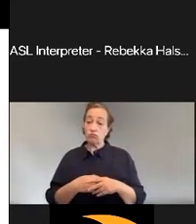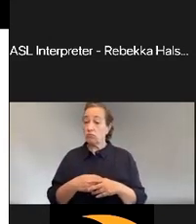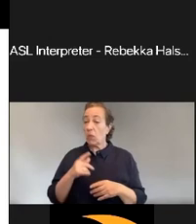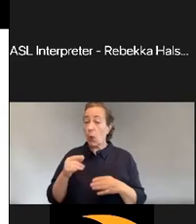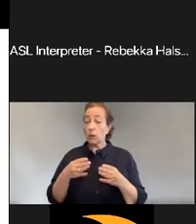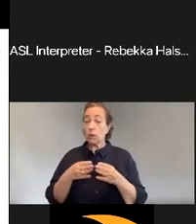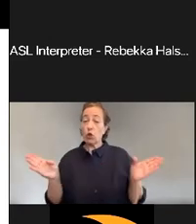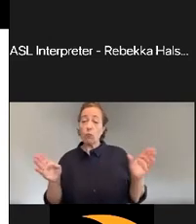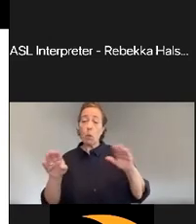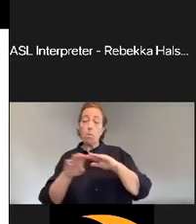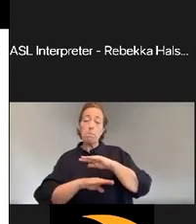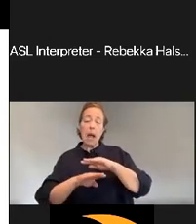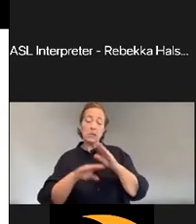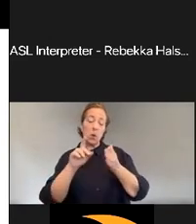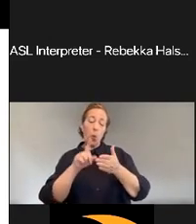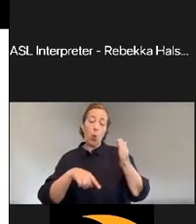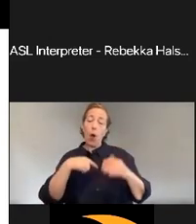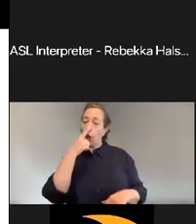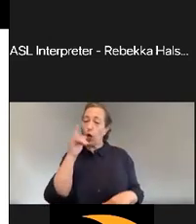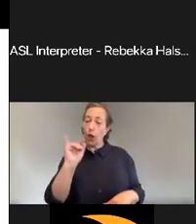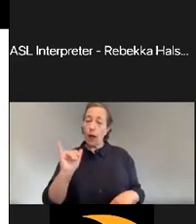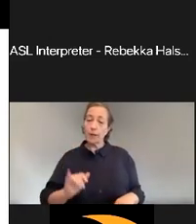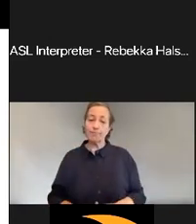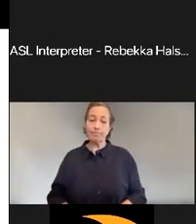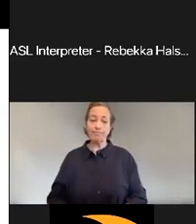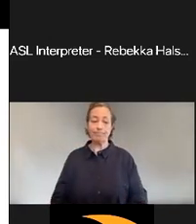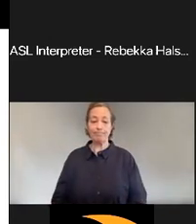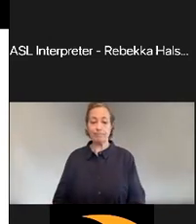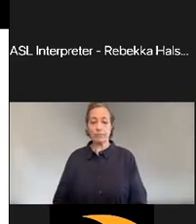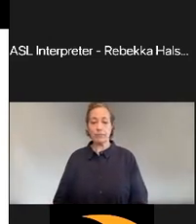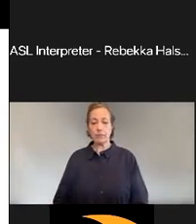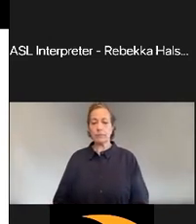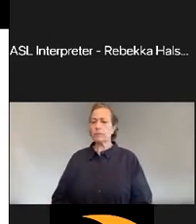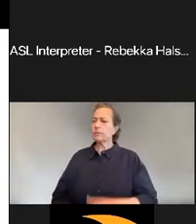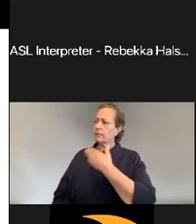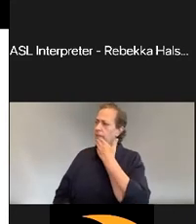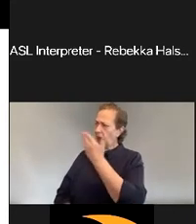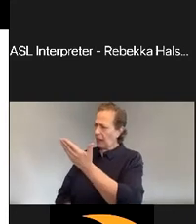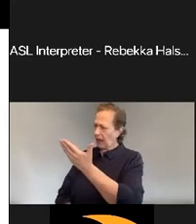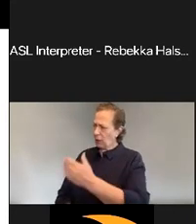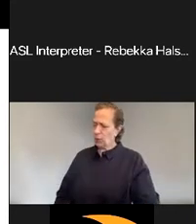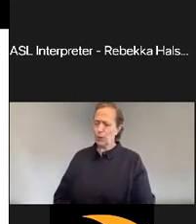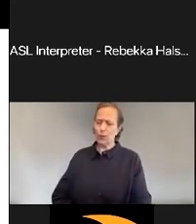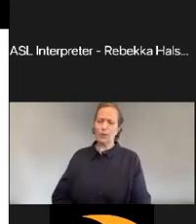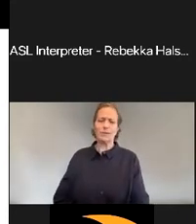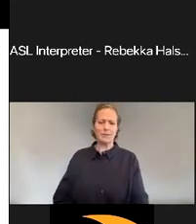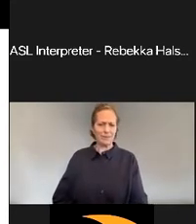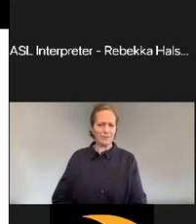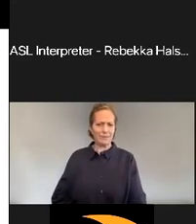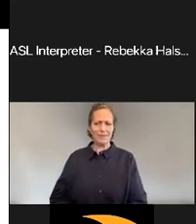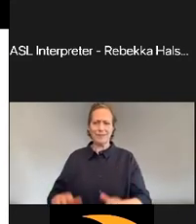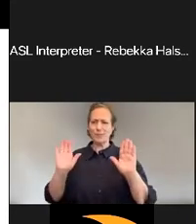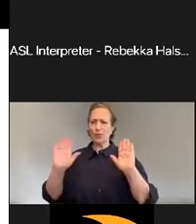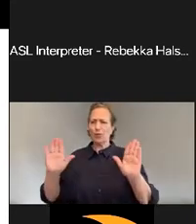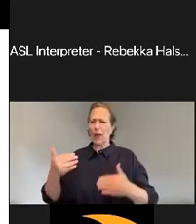basic things to keep in mind. Thank you. Good to have that insider view of what to